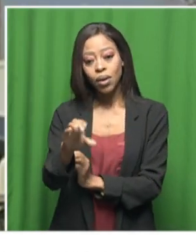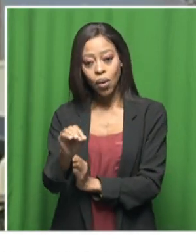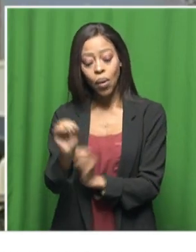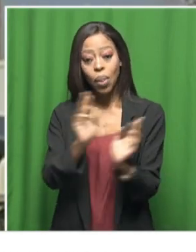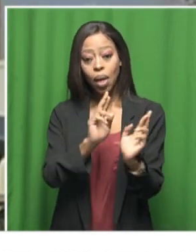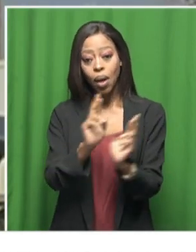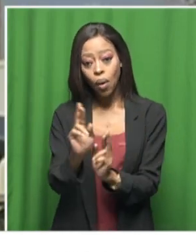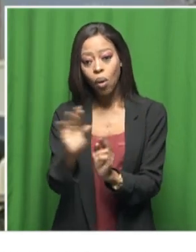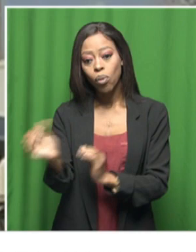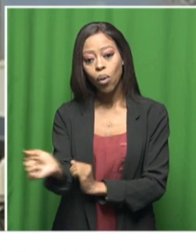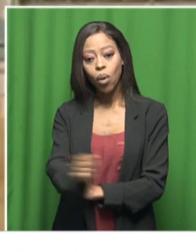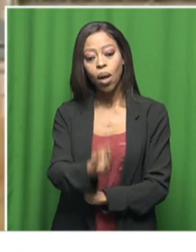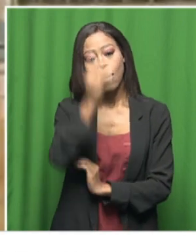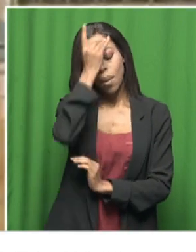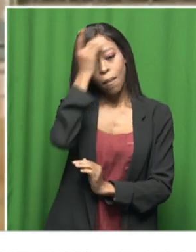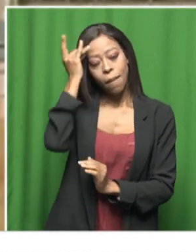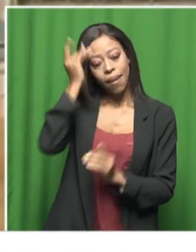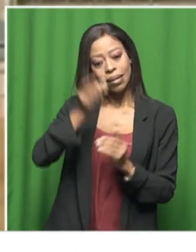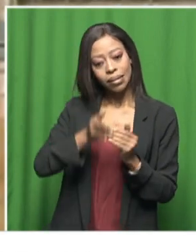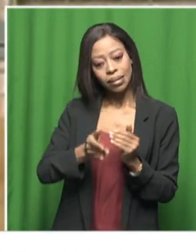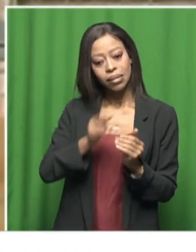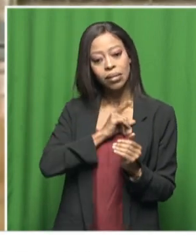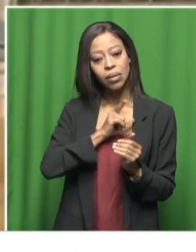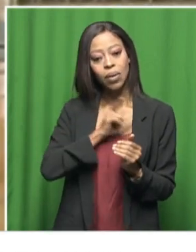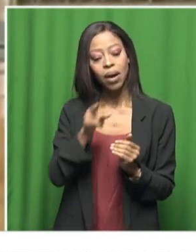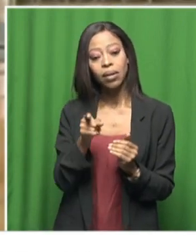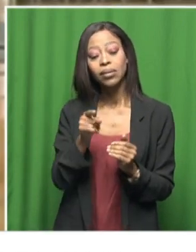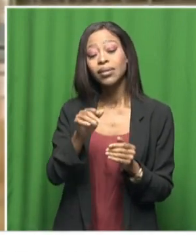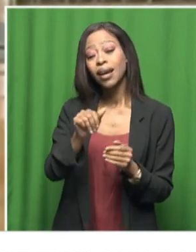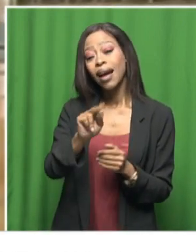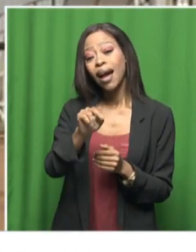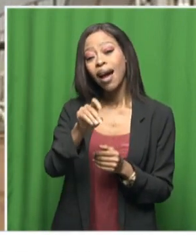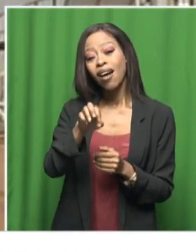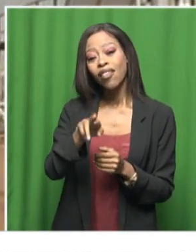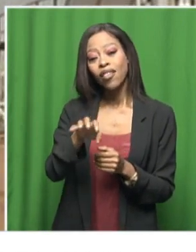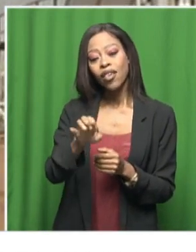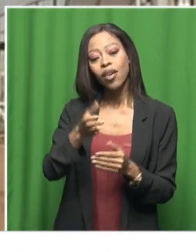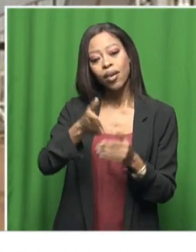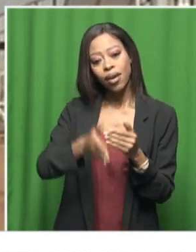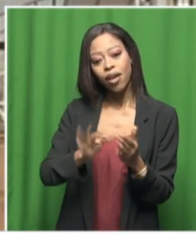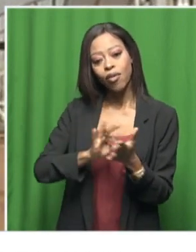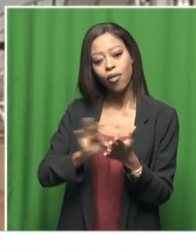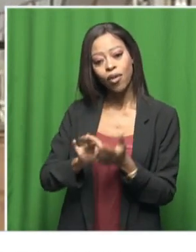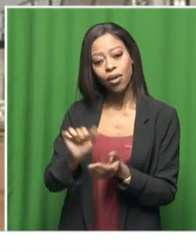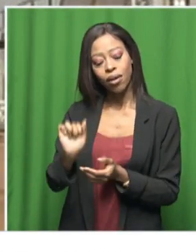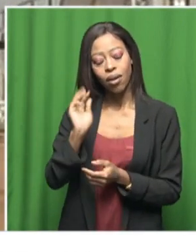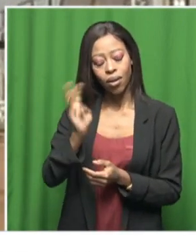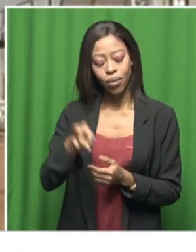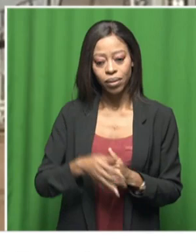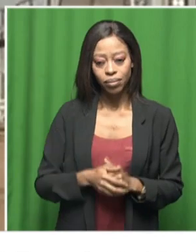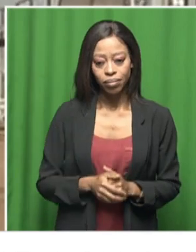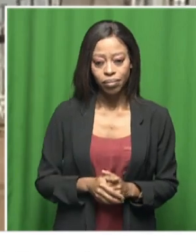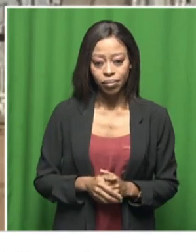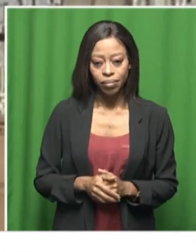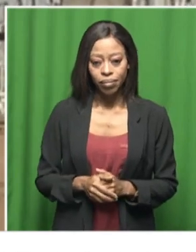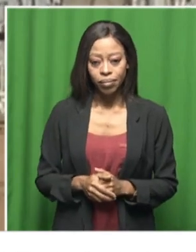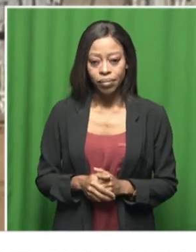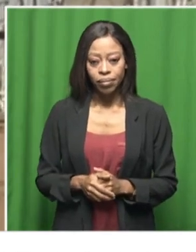by the end of March when the incumbent Andre Director will be leaving office. Gloria Sefakumosi, SABC News, Johannesburg.